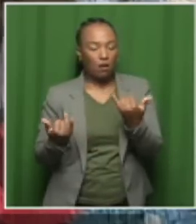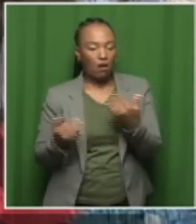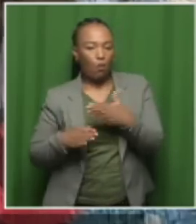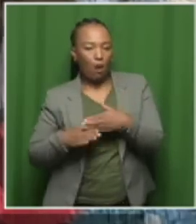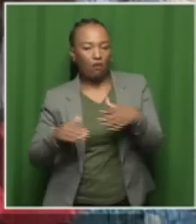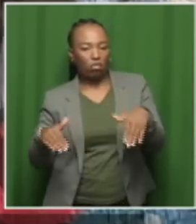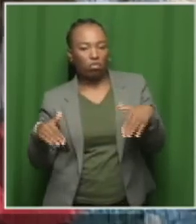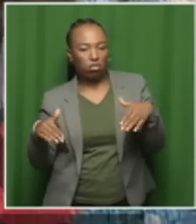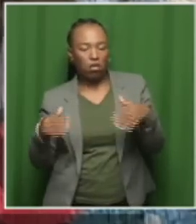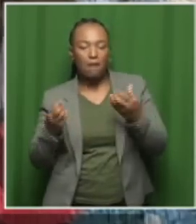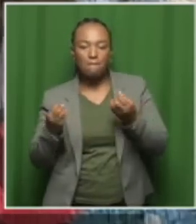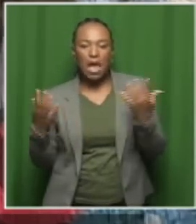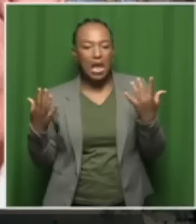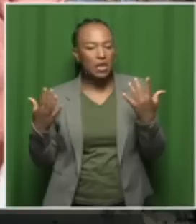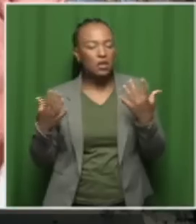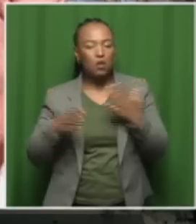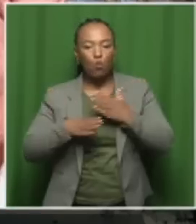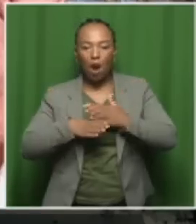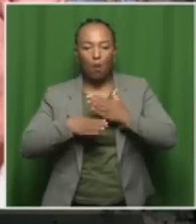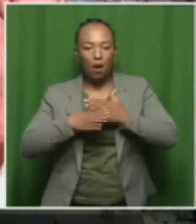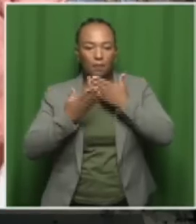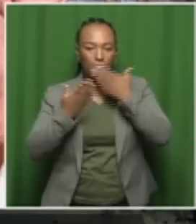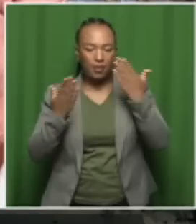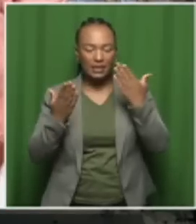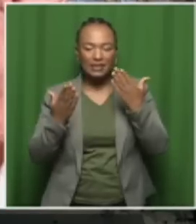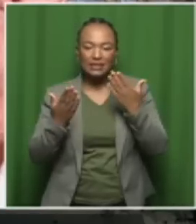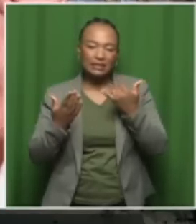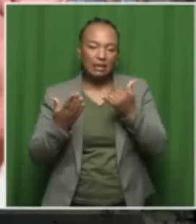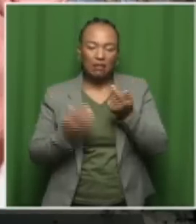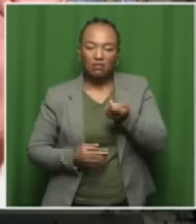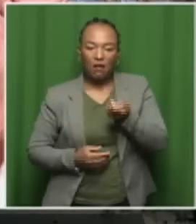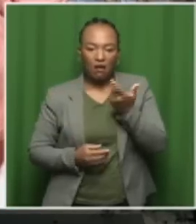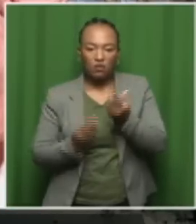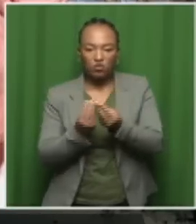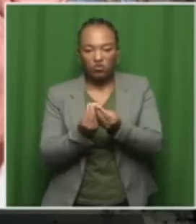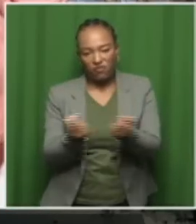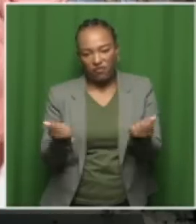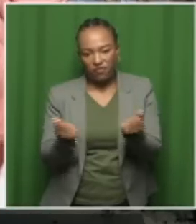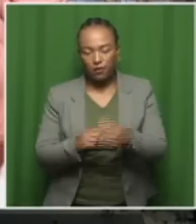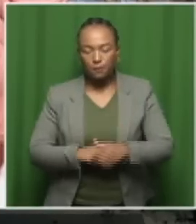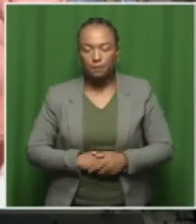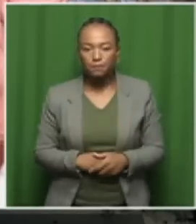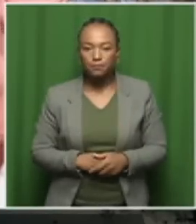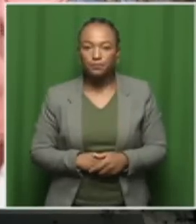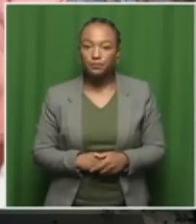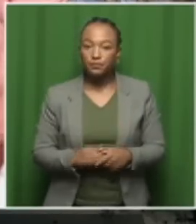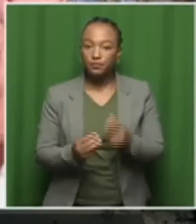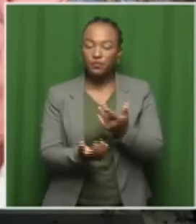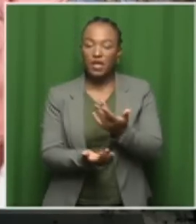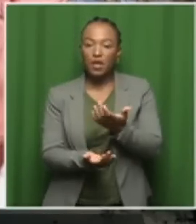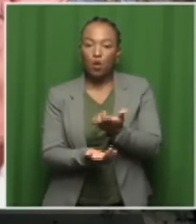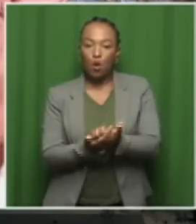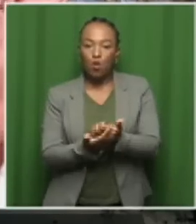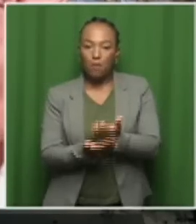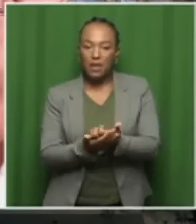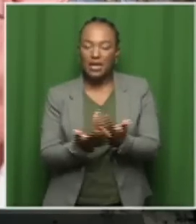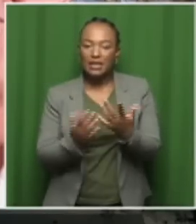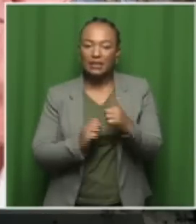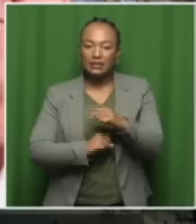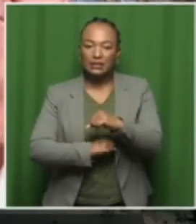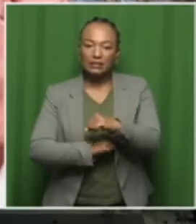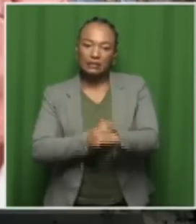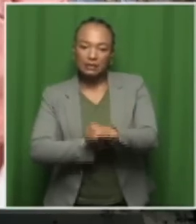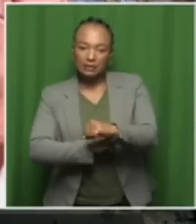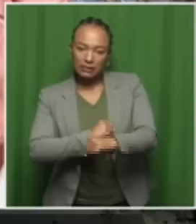problem that we have. And I suppose we could read that through the lens of the global economic uncertainty. And perhaps one of the most anticipated